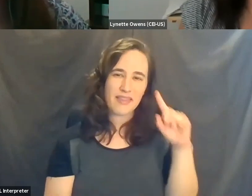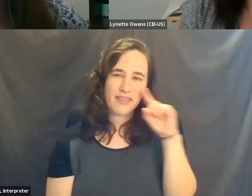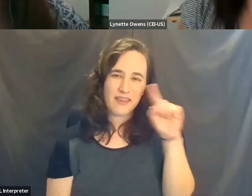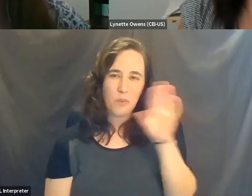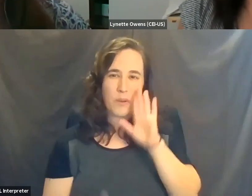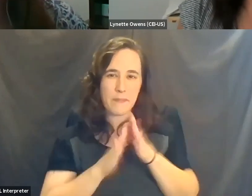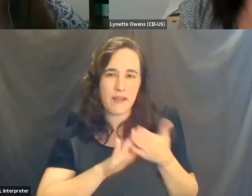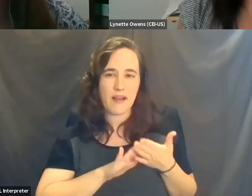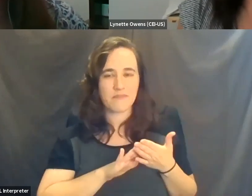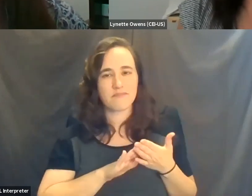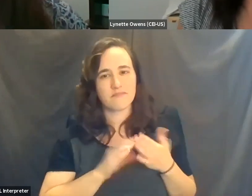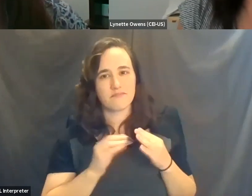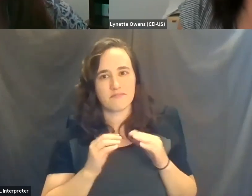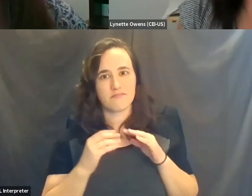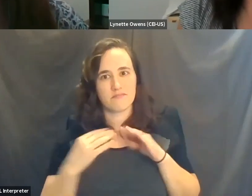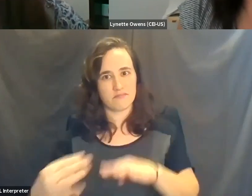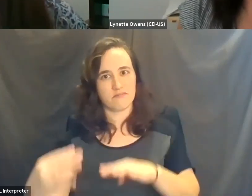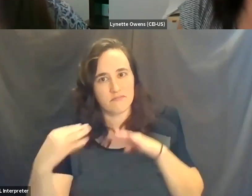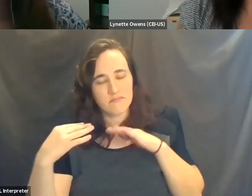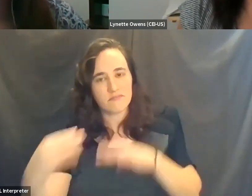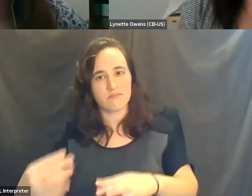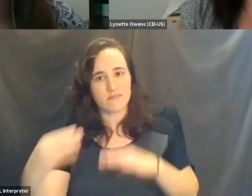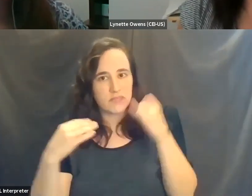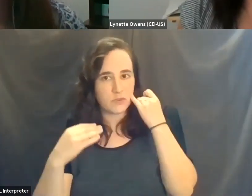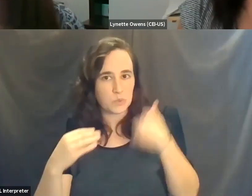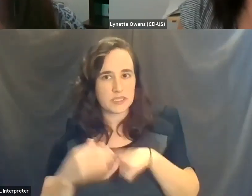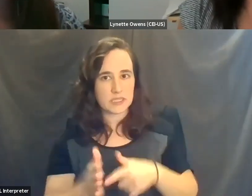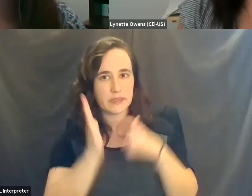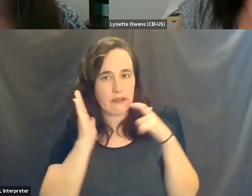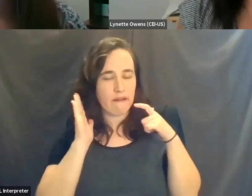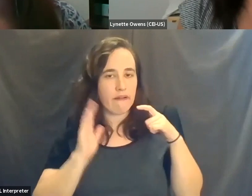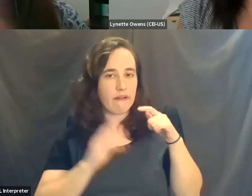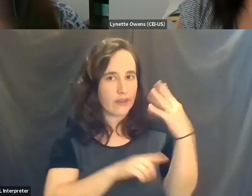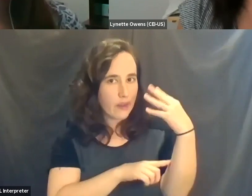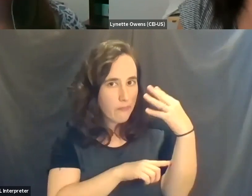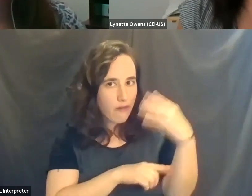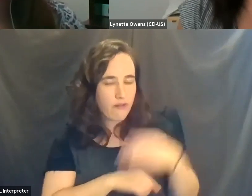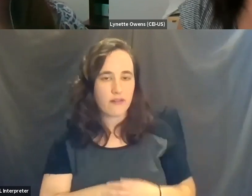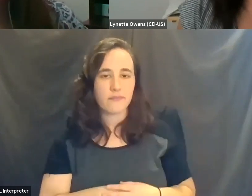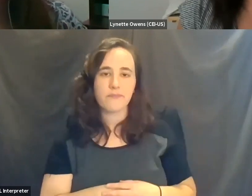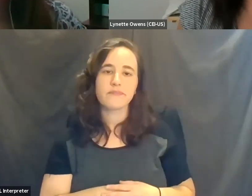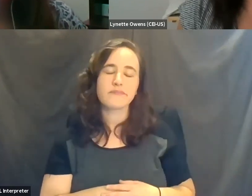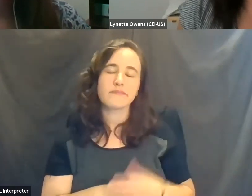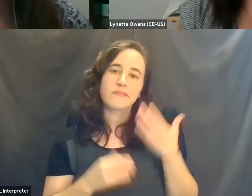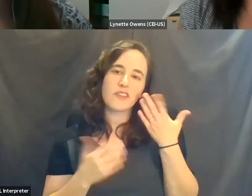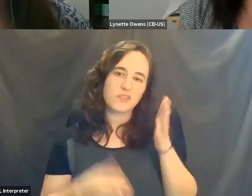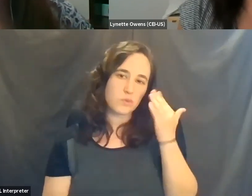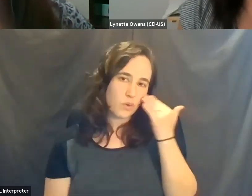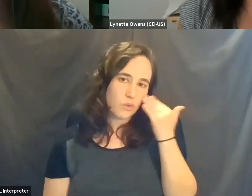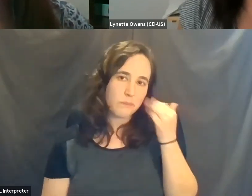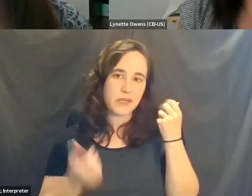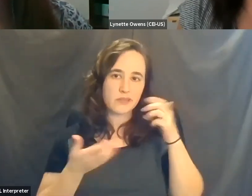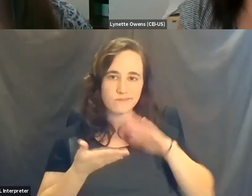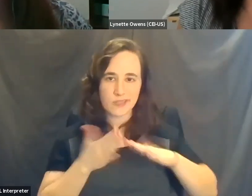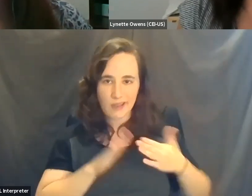it's going to become a battle if we're demanding cameras on. I hope that we can avoid it. I know that a lot of districts aren't, and I don't